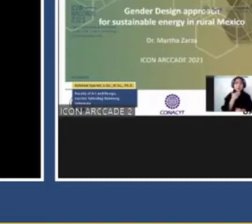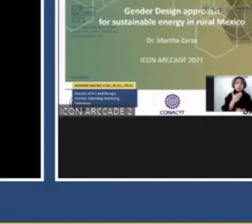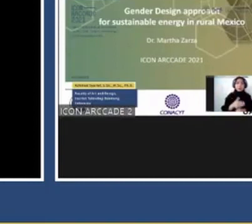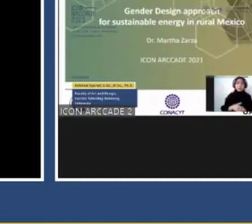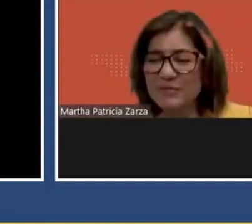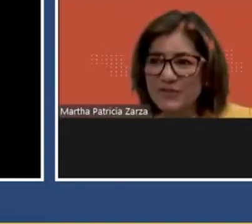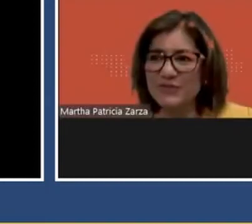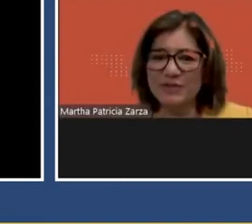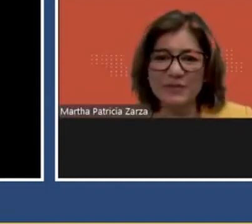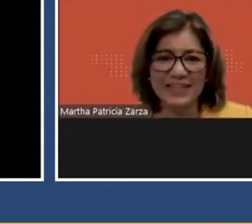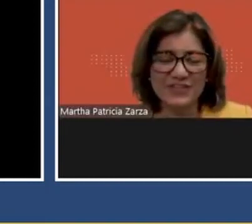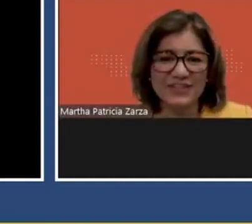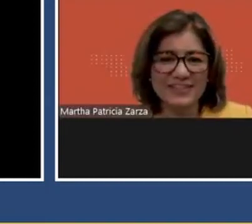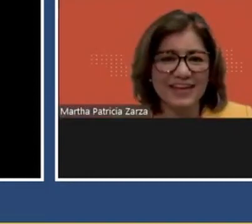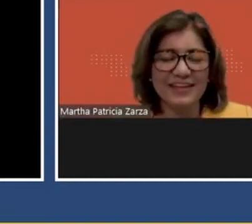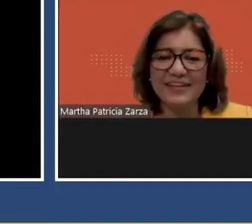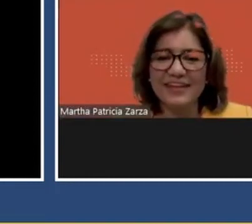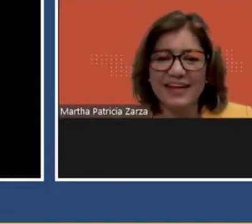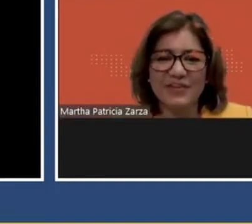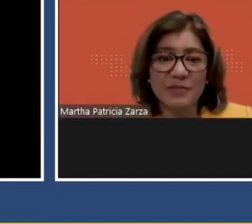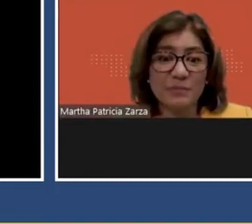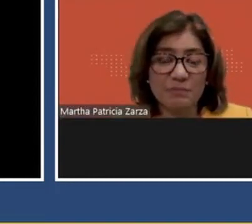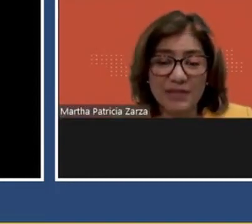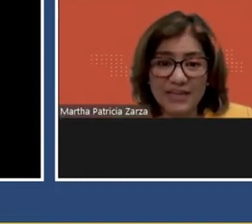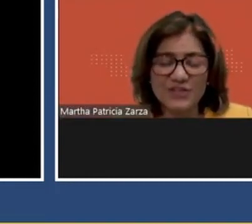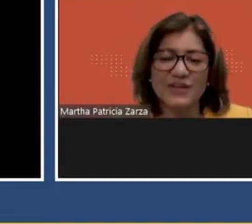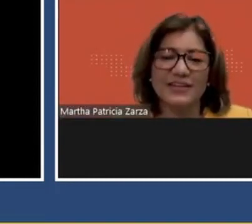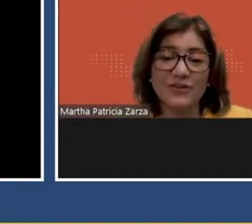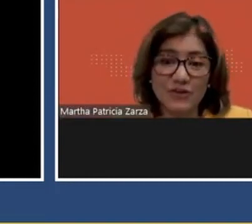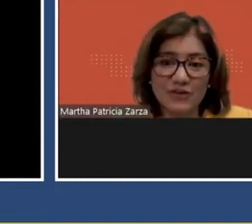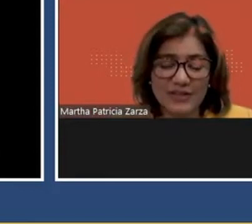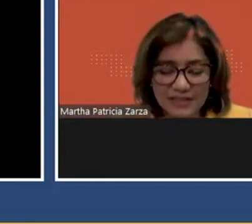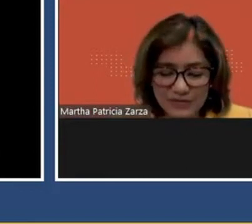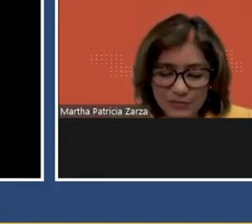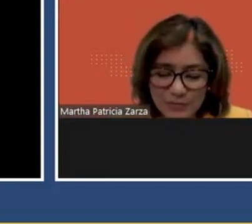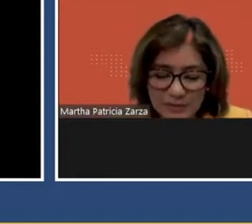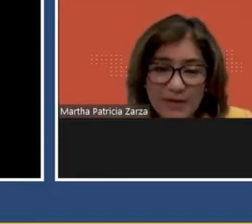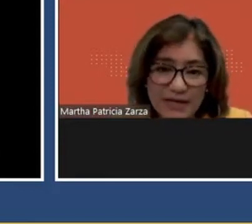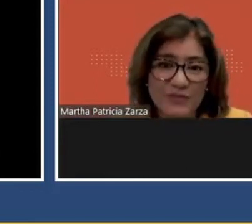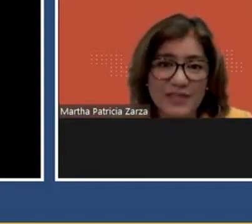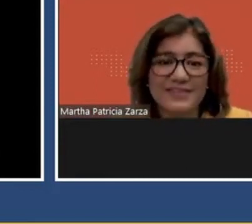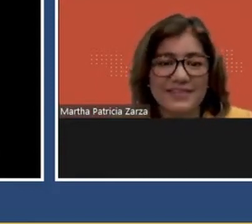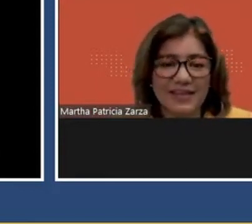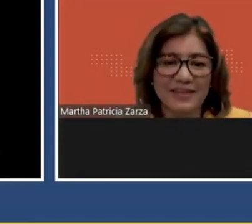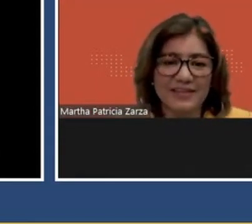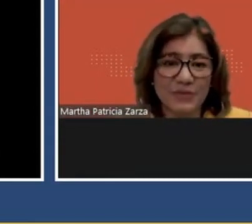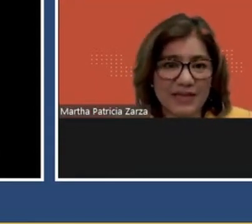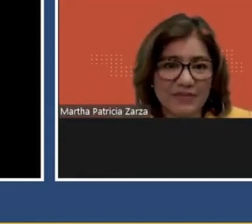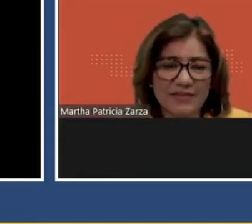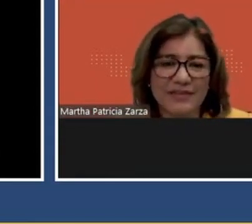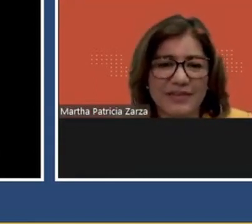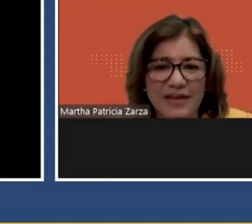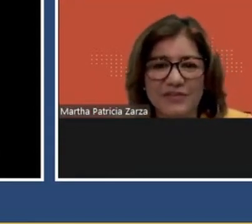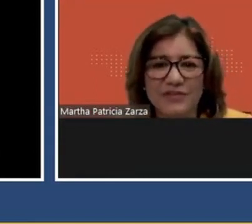everybody. Thank you very much for the invitation. It's a great pleasure and an honor to be part of this